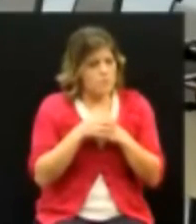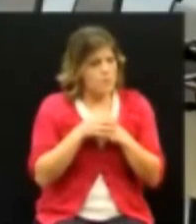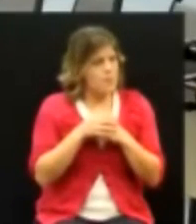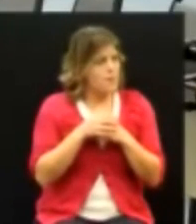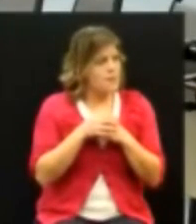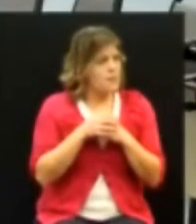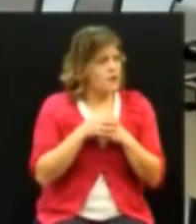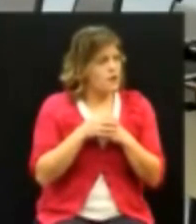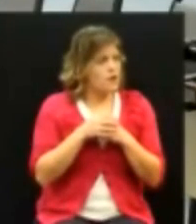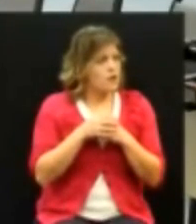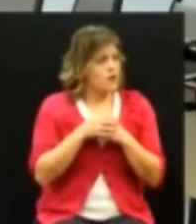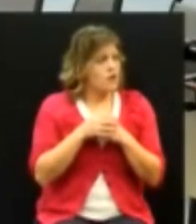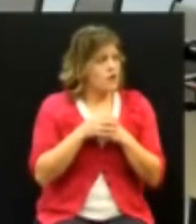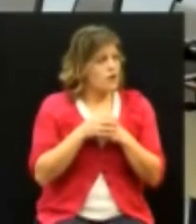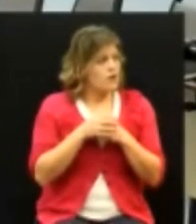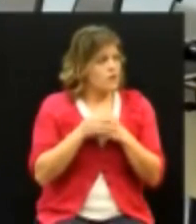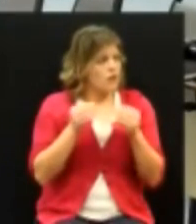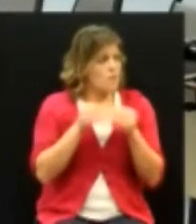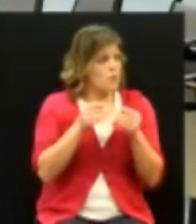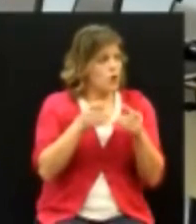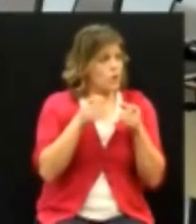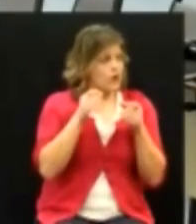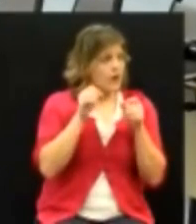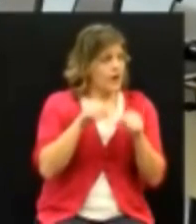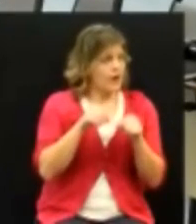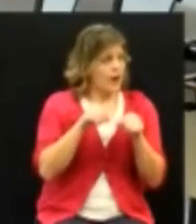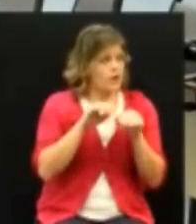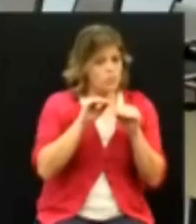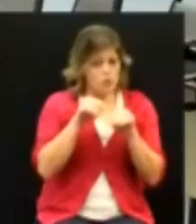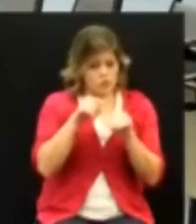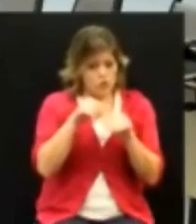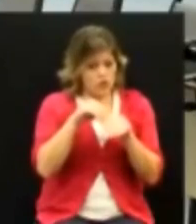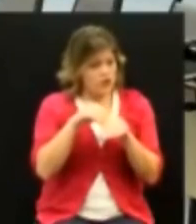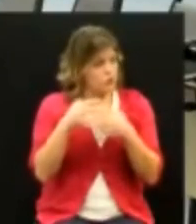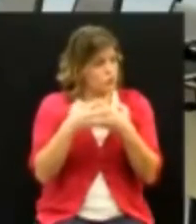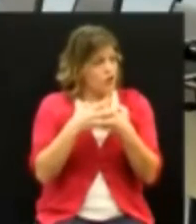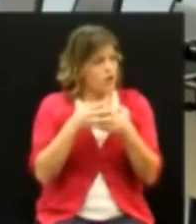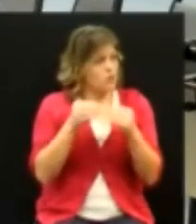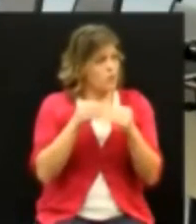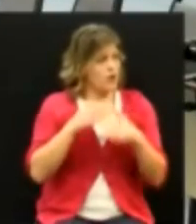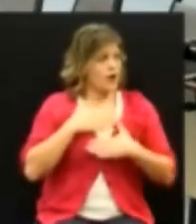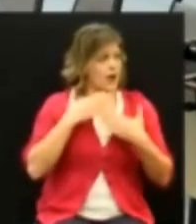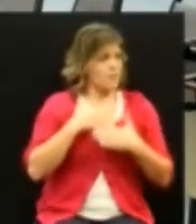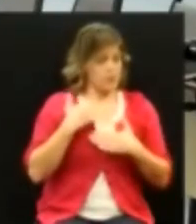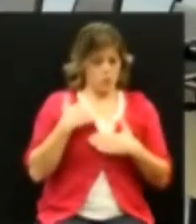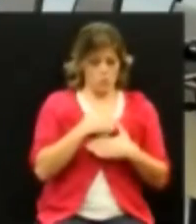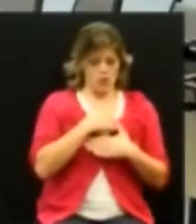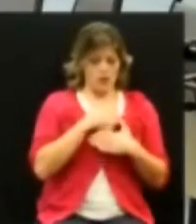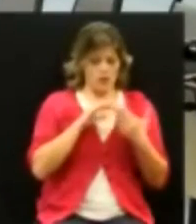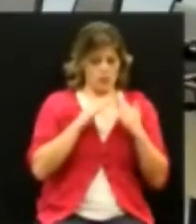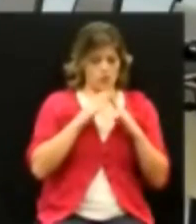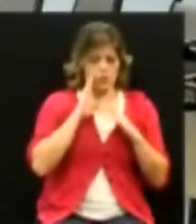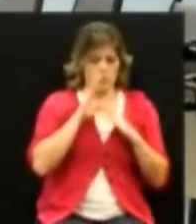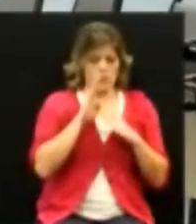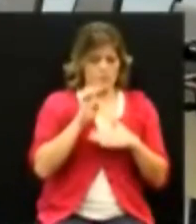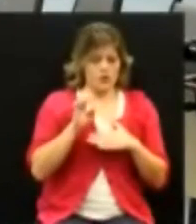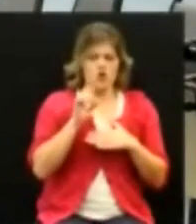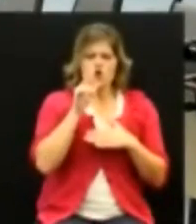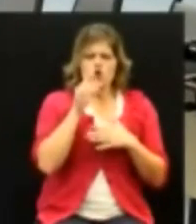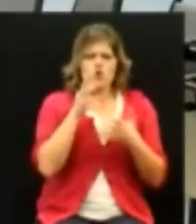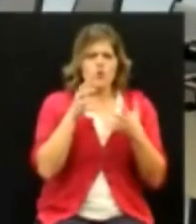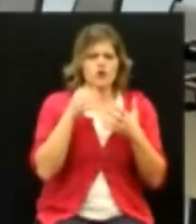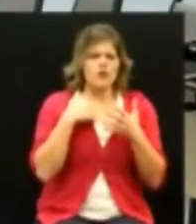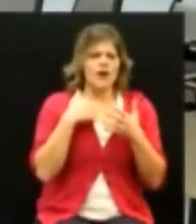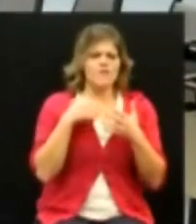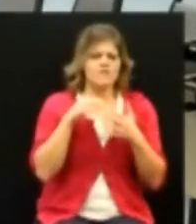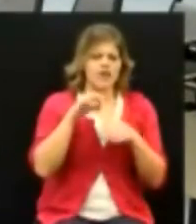the quicker I can get you thrown out of office and put in jail, happier I'll be, and I think a lot of other people in this community. So who's up for re-election next